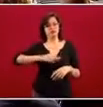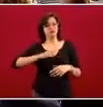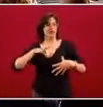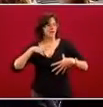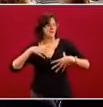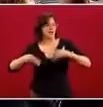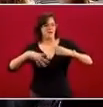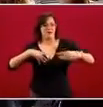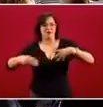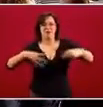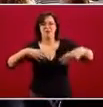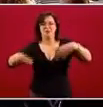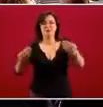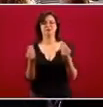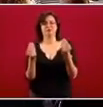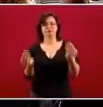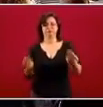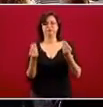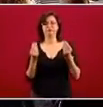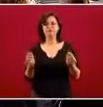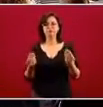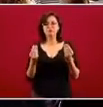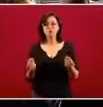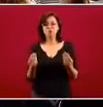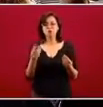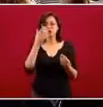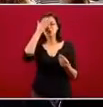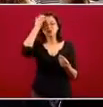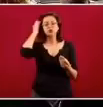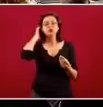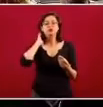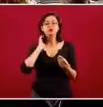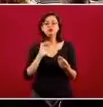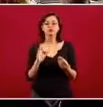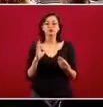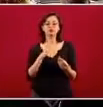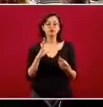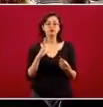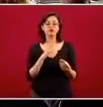infection force, let's say, so to speak, the vigor